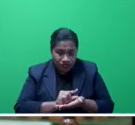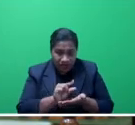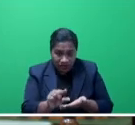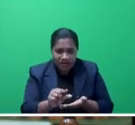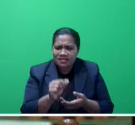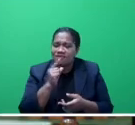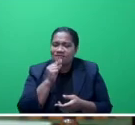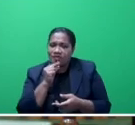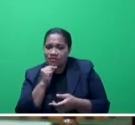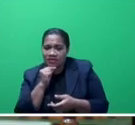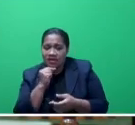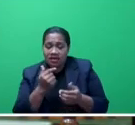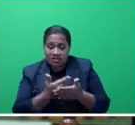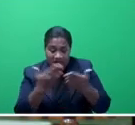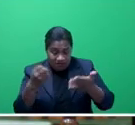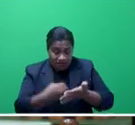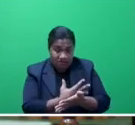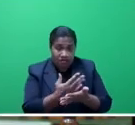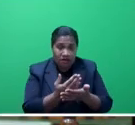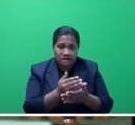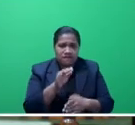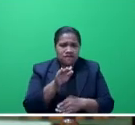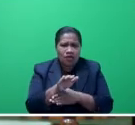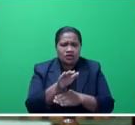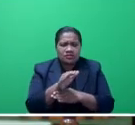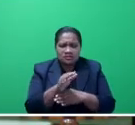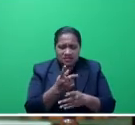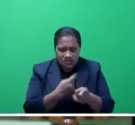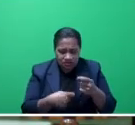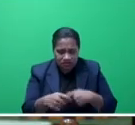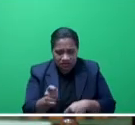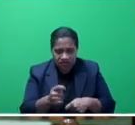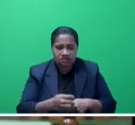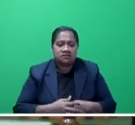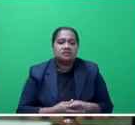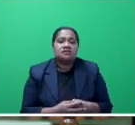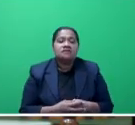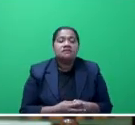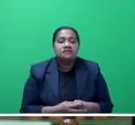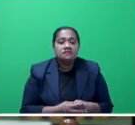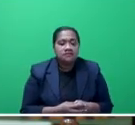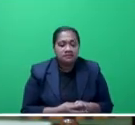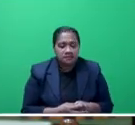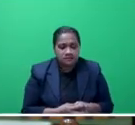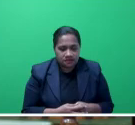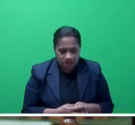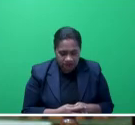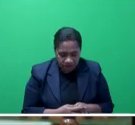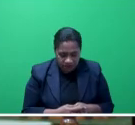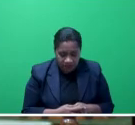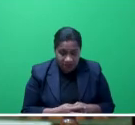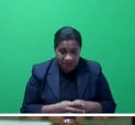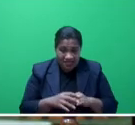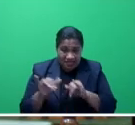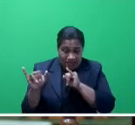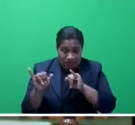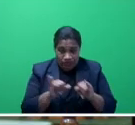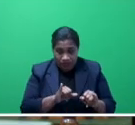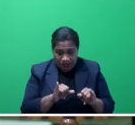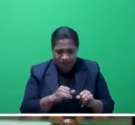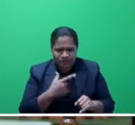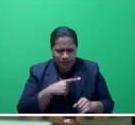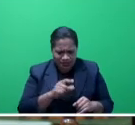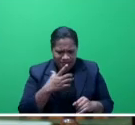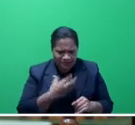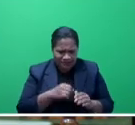of foreign exchange following the recent divestment of Energy Fiji Limited. Muted import demand due to the downturn in the